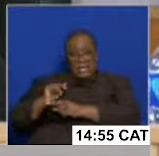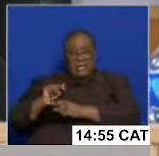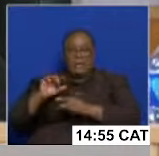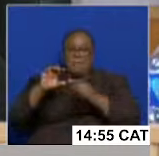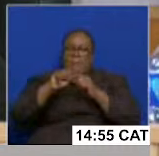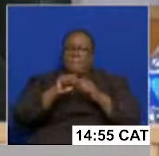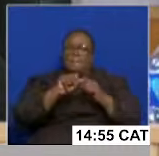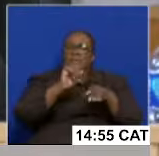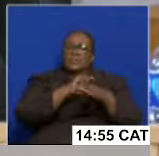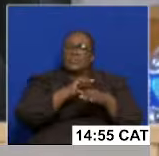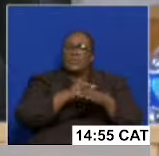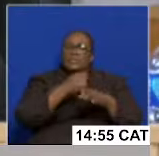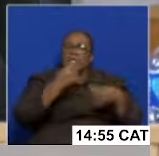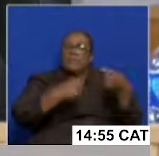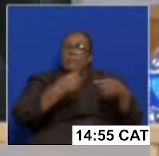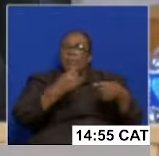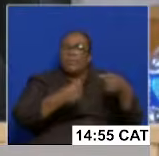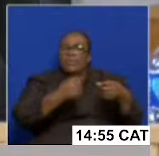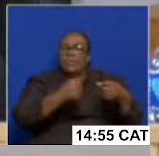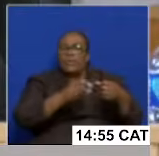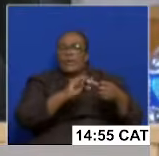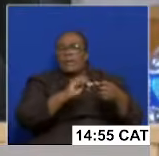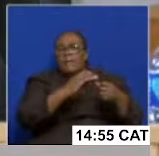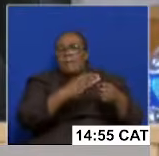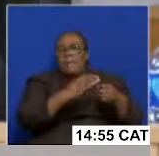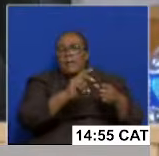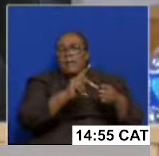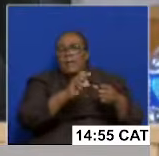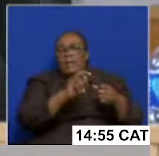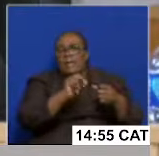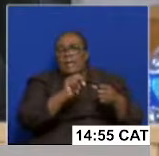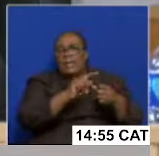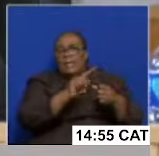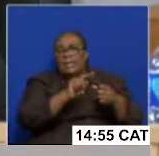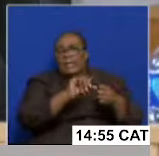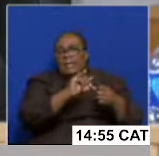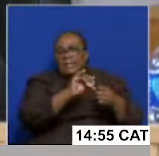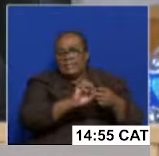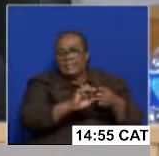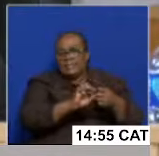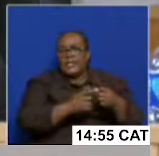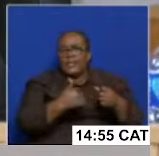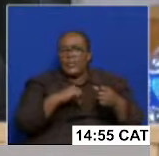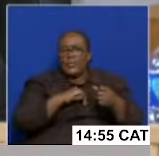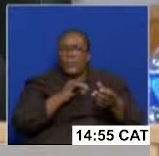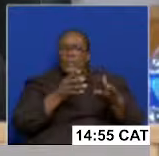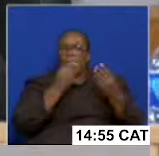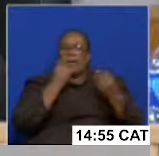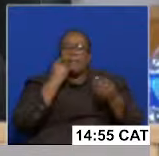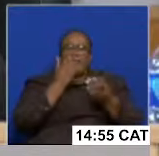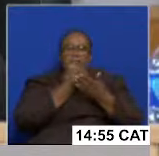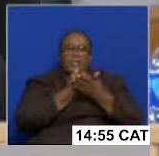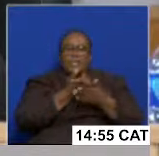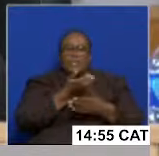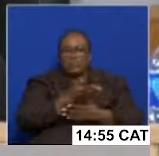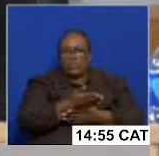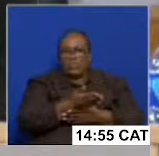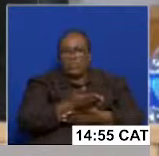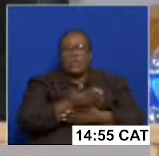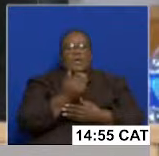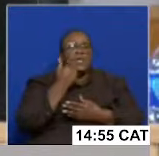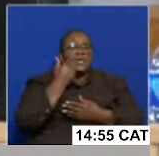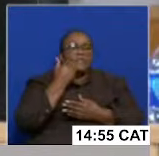You may not be aware of that, but we got that kind of evidence. Now, if what you're saying, if your